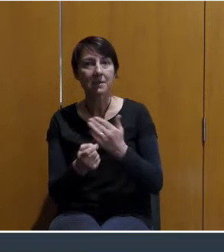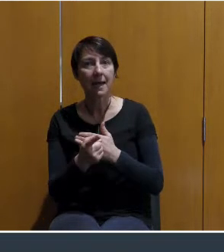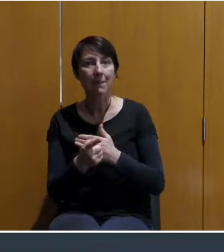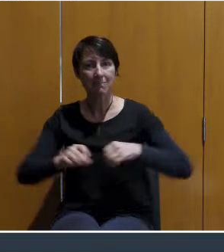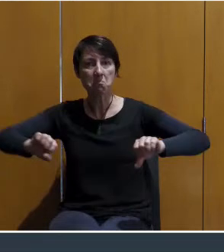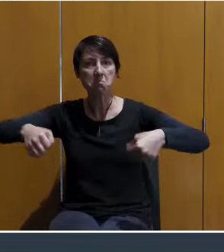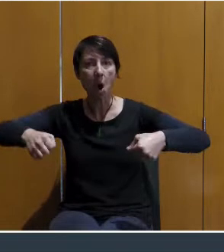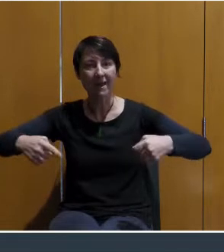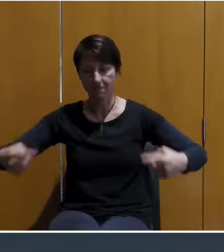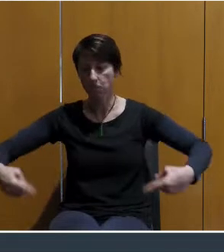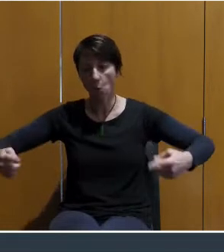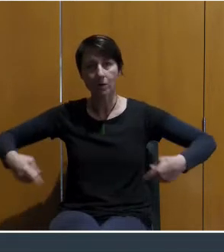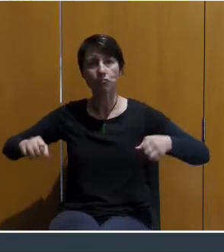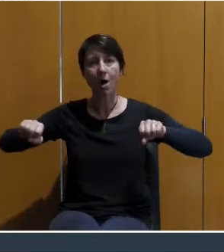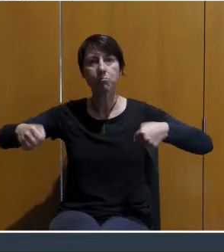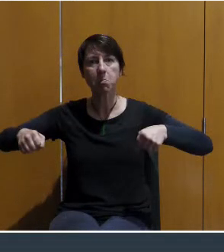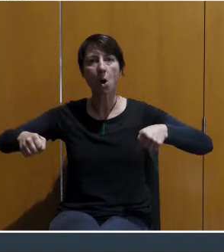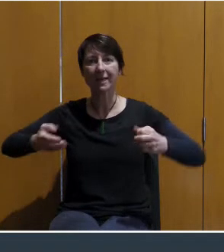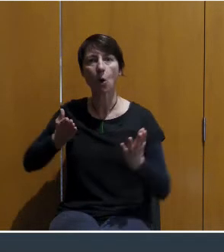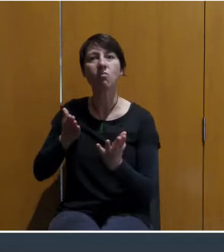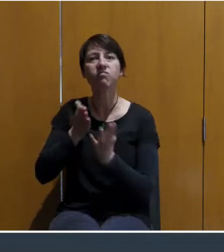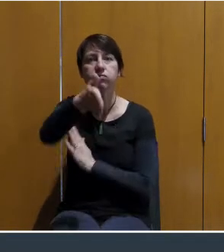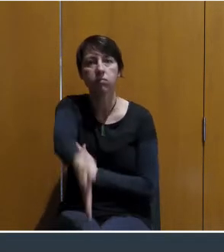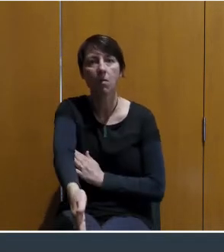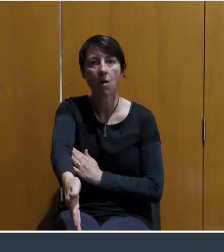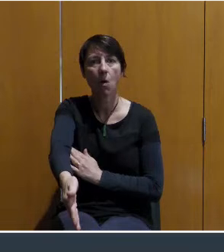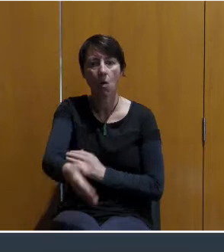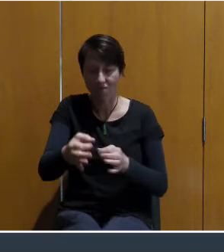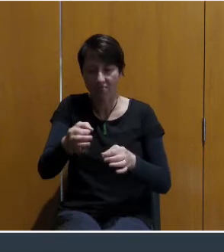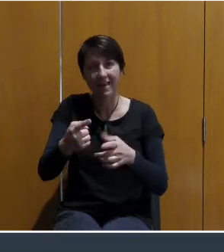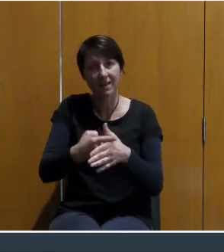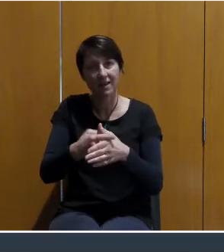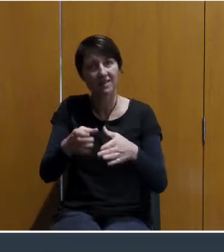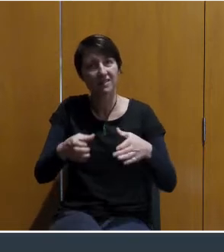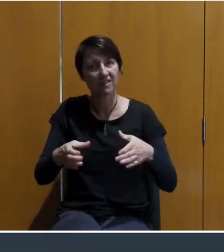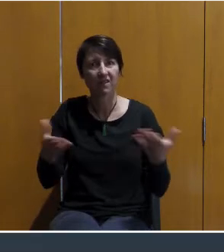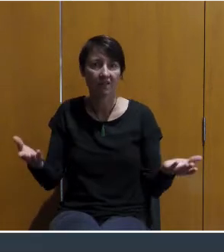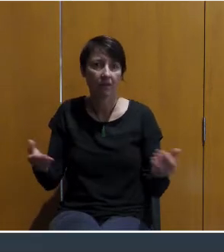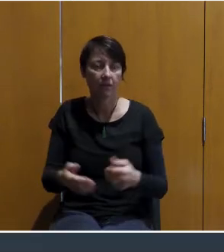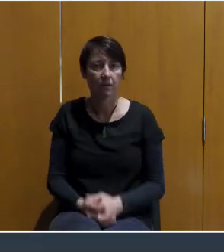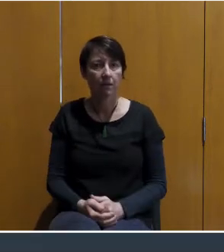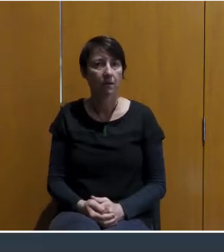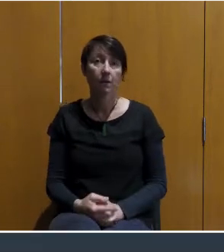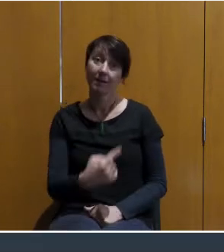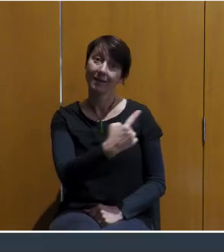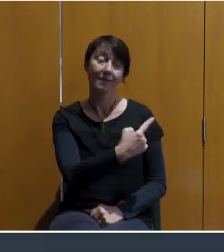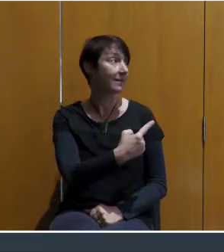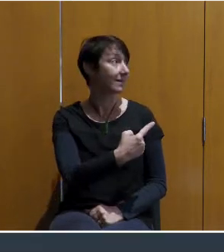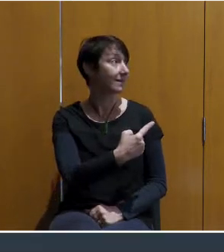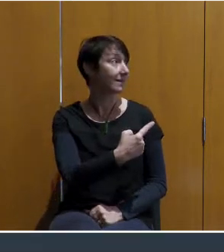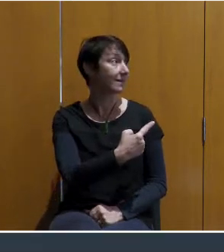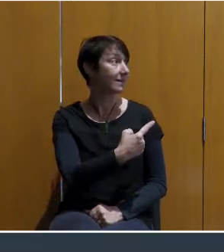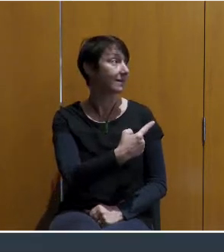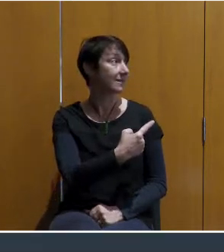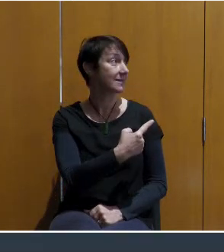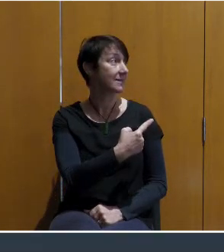but that's not the point. It's just that they're so hard to see. First meeting of the New Zealand Dotterel, the